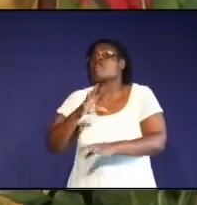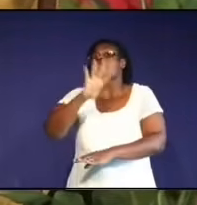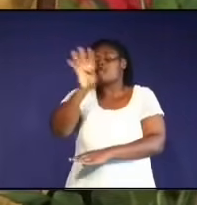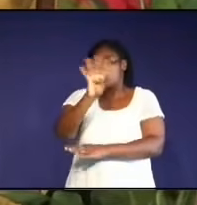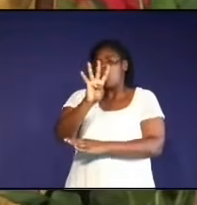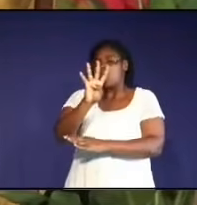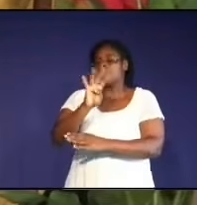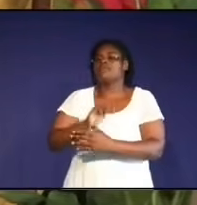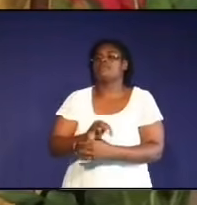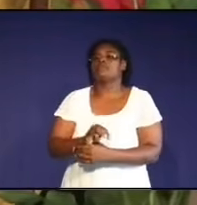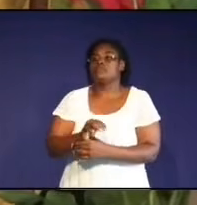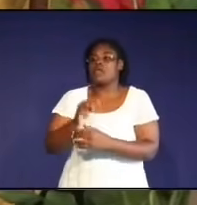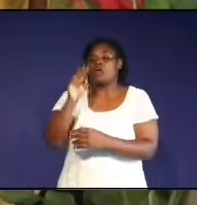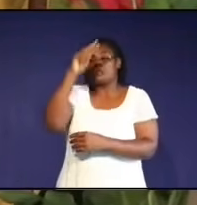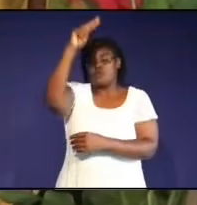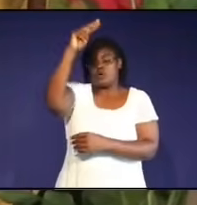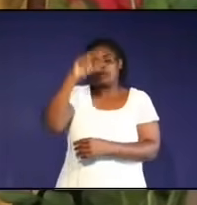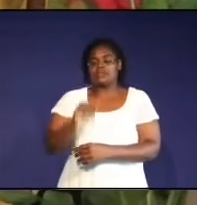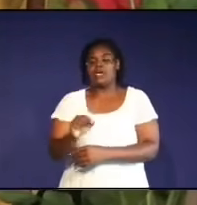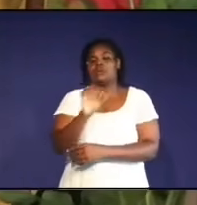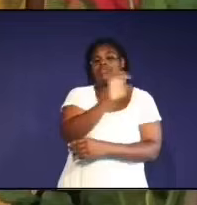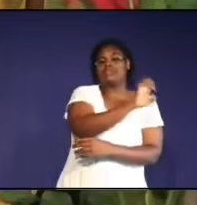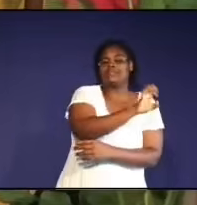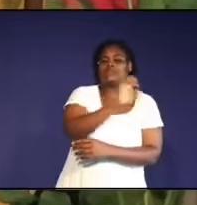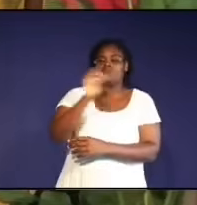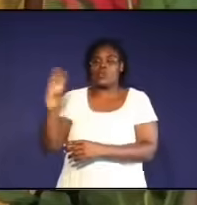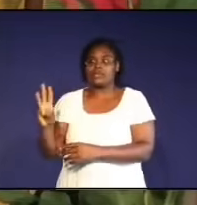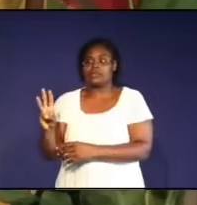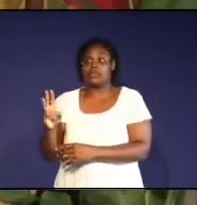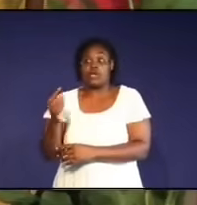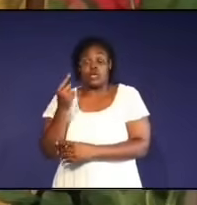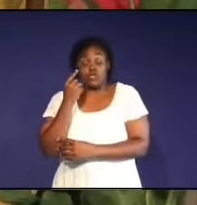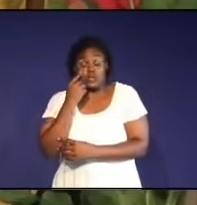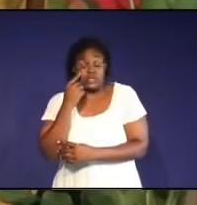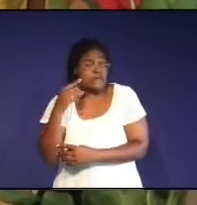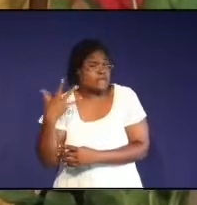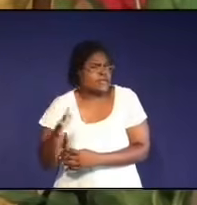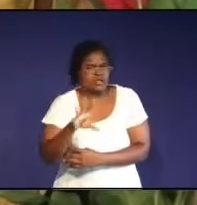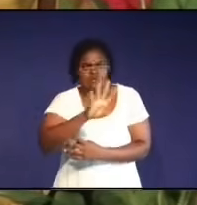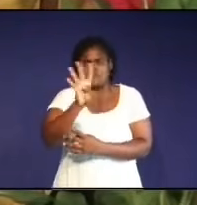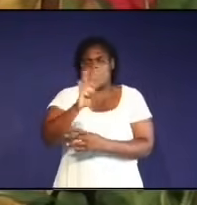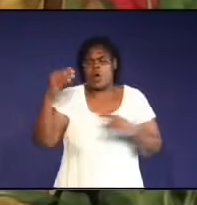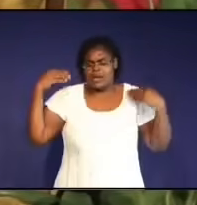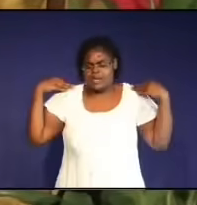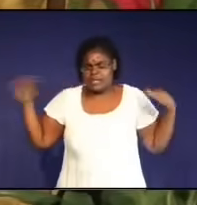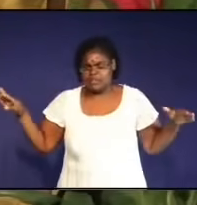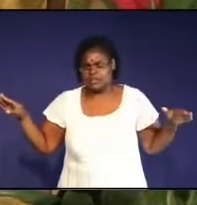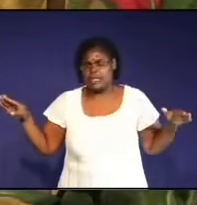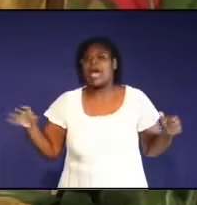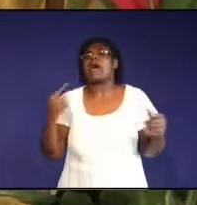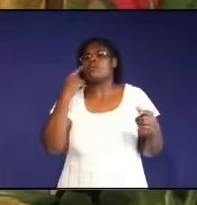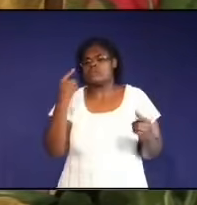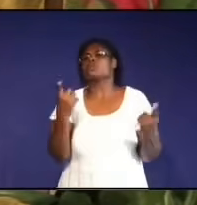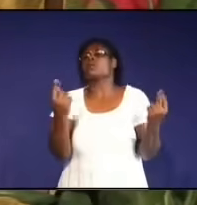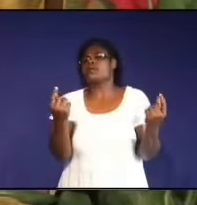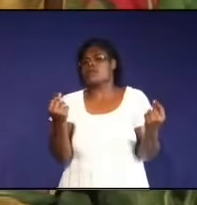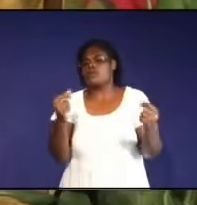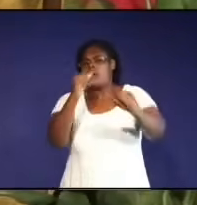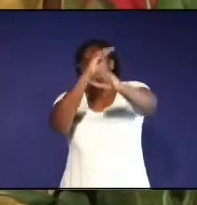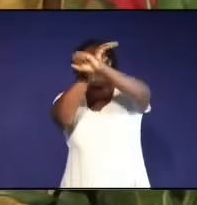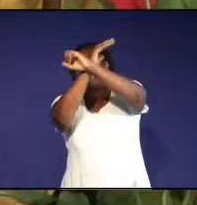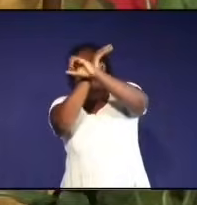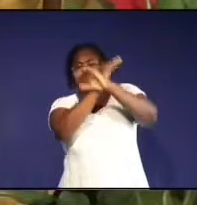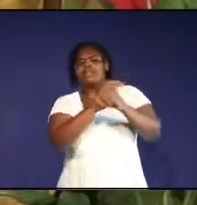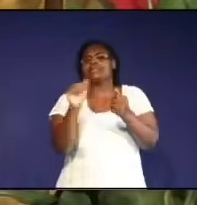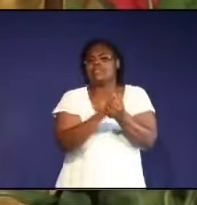Four. North, south, east, and west. He said, I saw those four, and I saw what they were doing. But let me tell